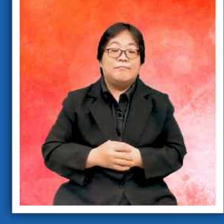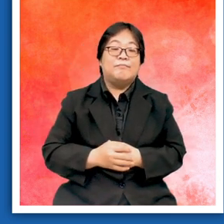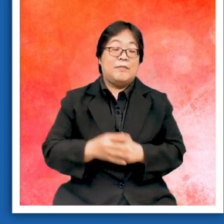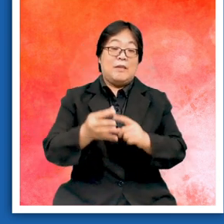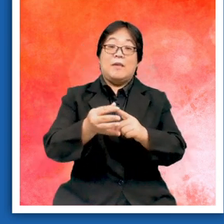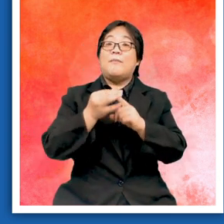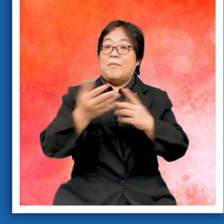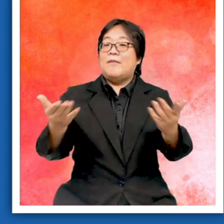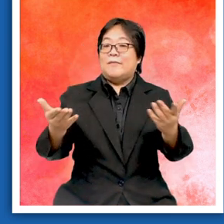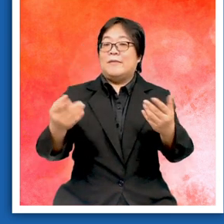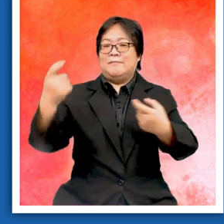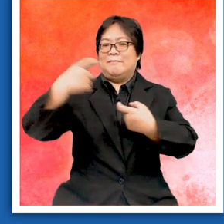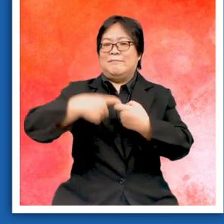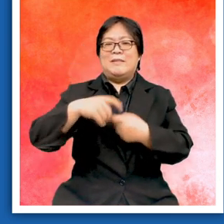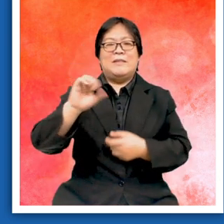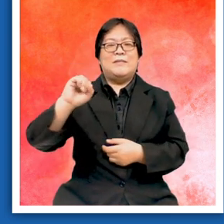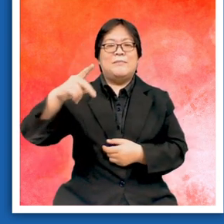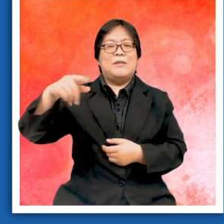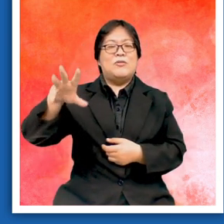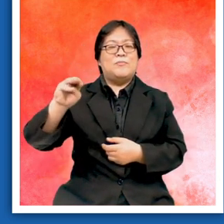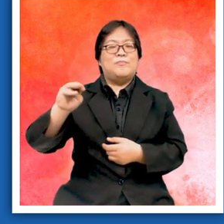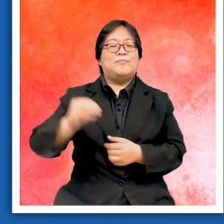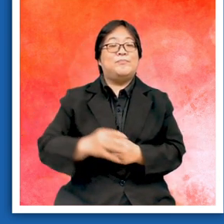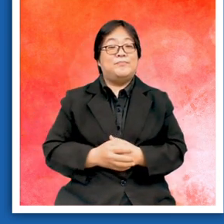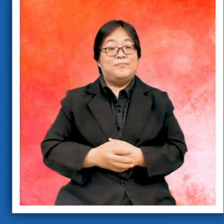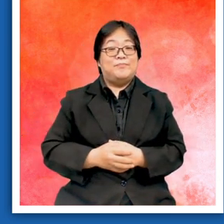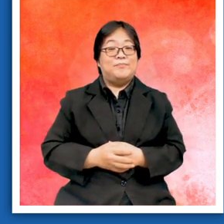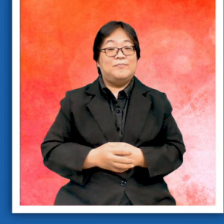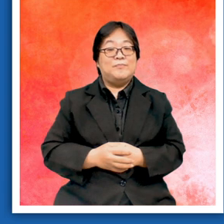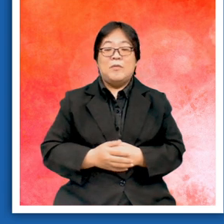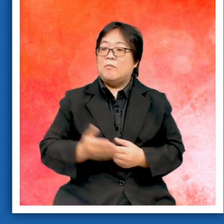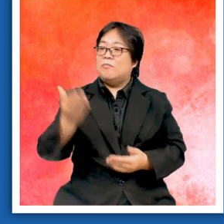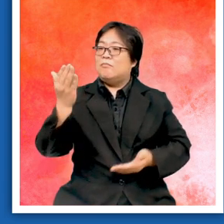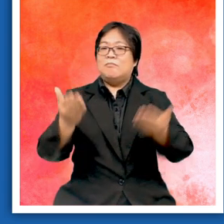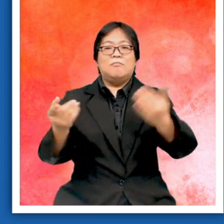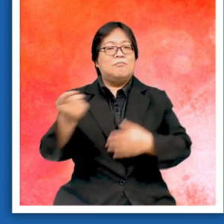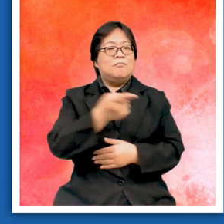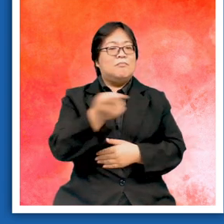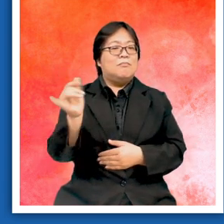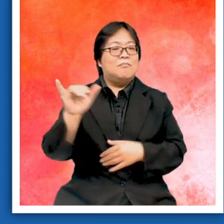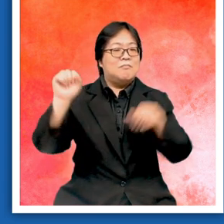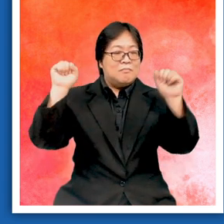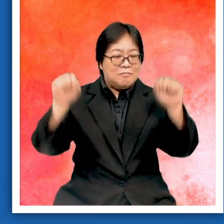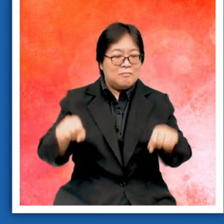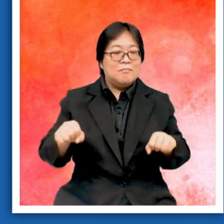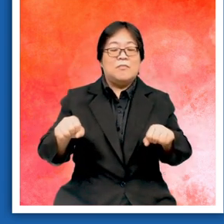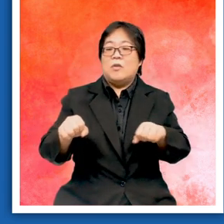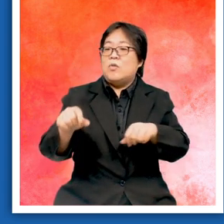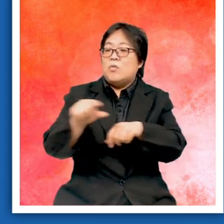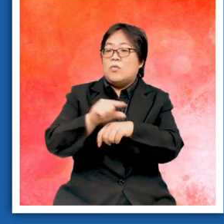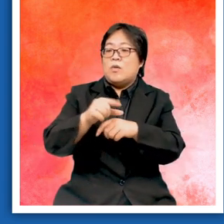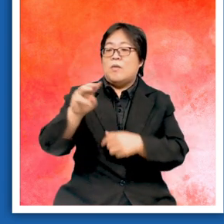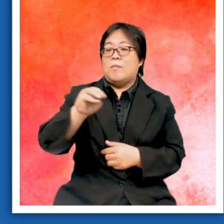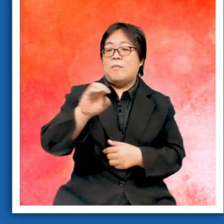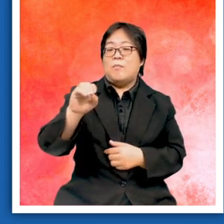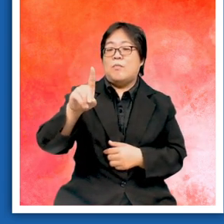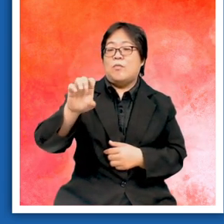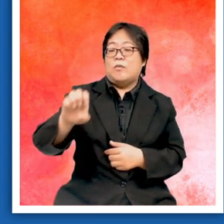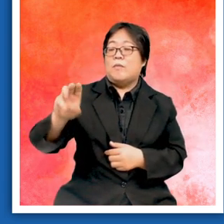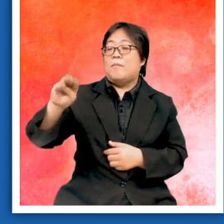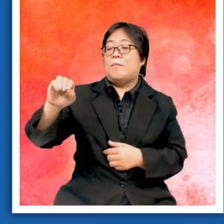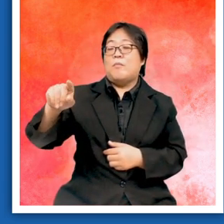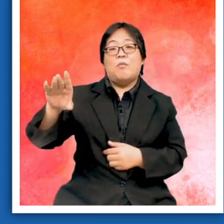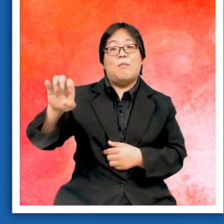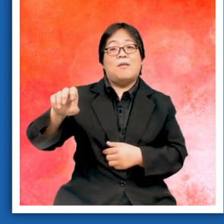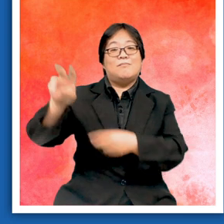especially related to the Spectrum. You may also use a Moodle Mobile, which can be